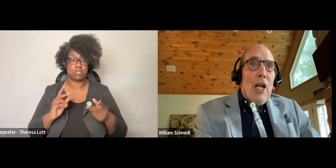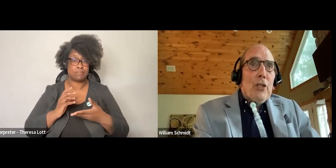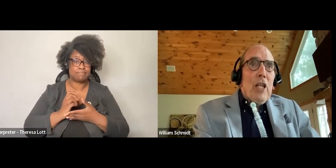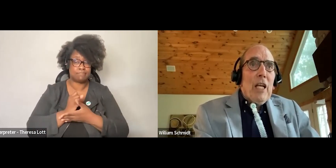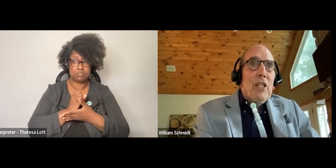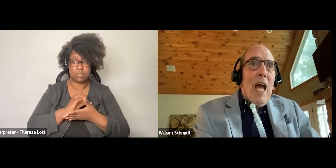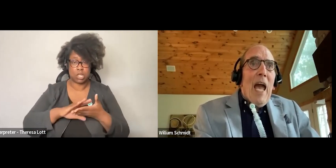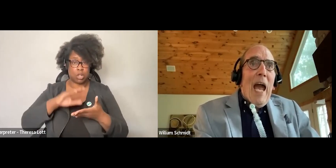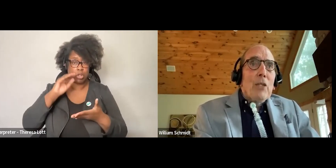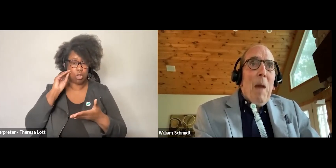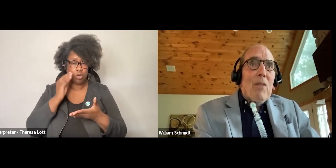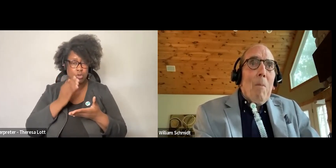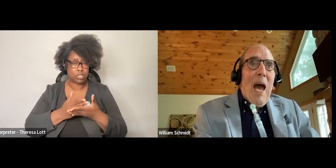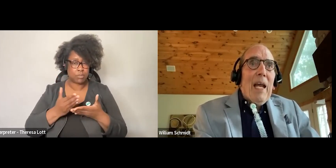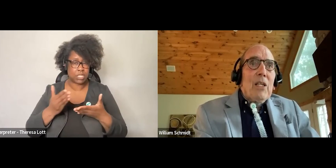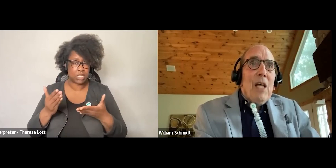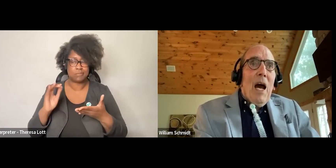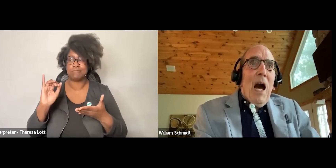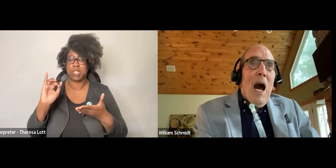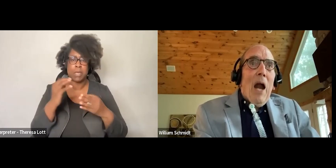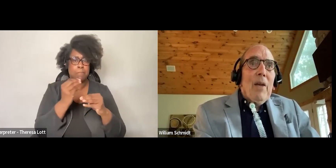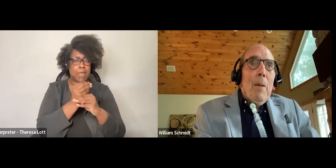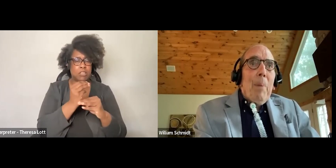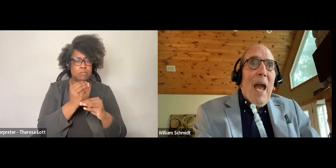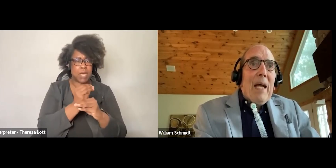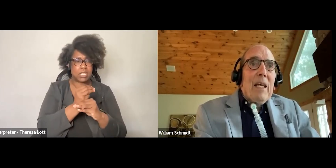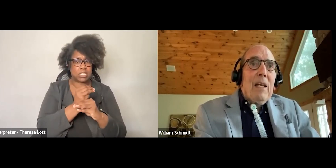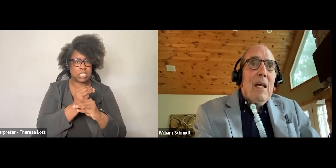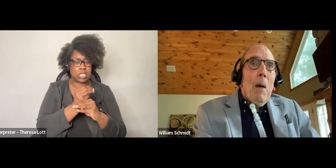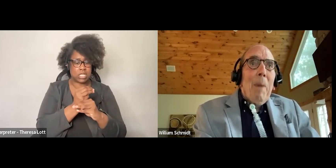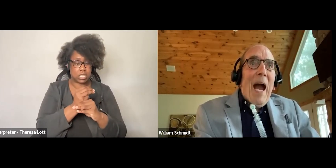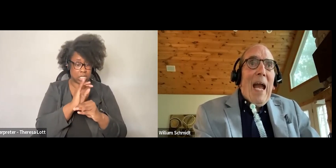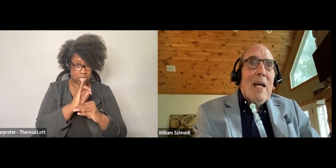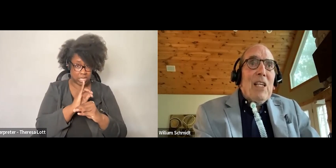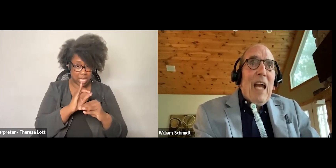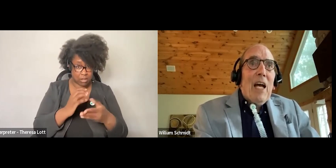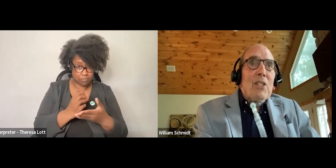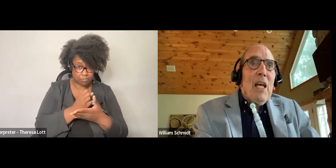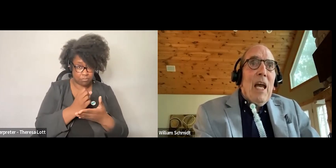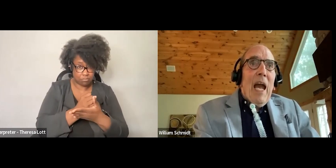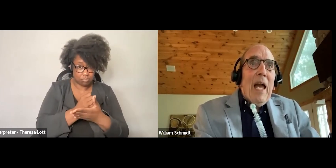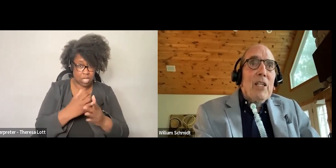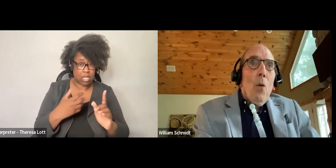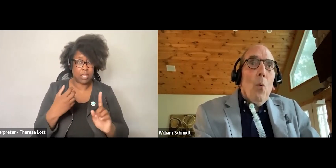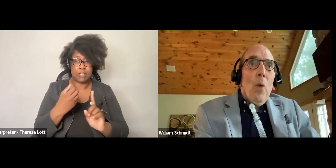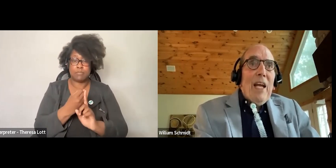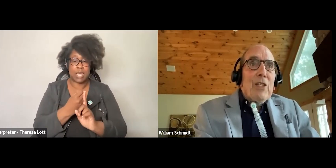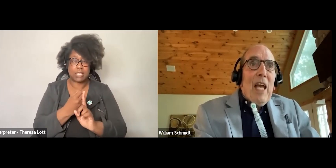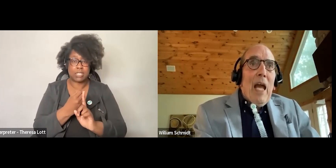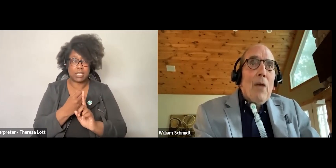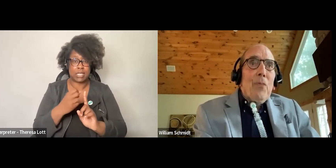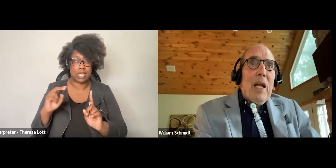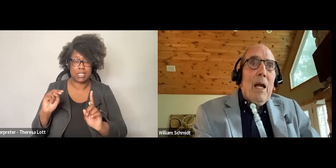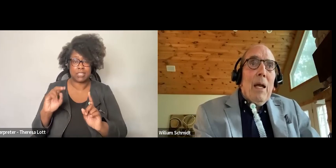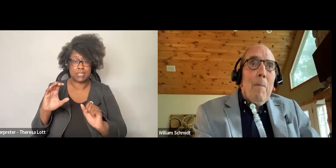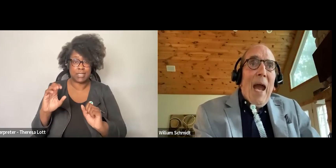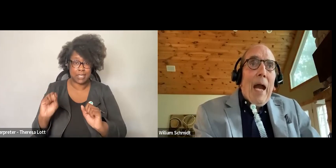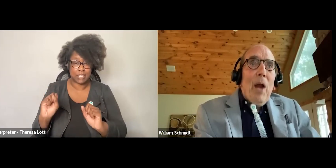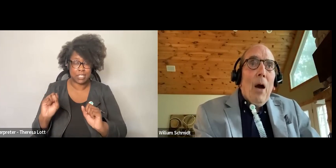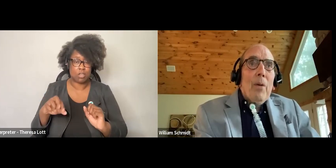to learn such things as mathematics are impacted by SES and race and